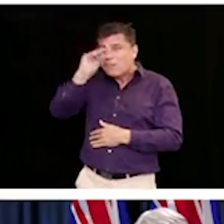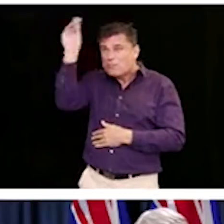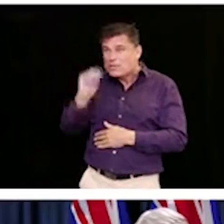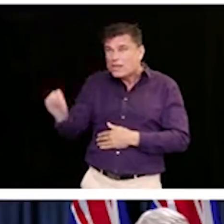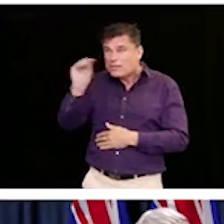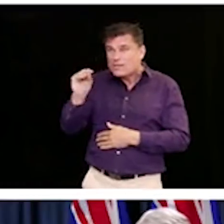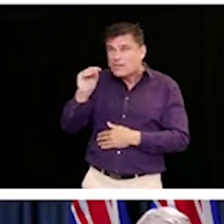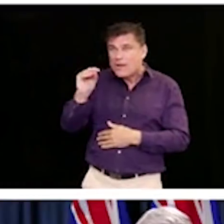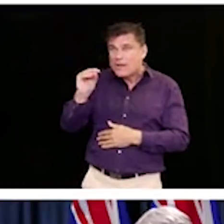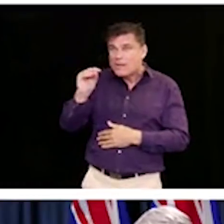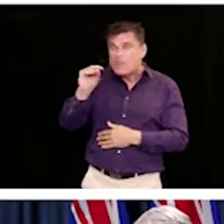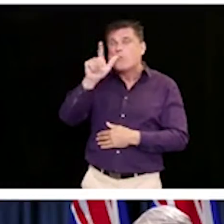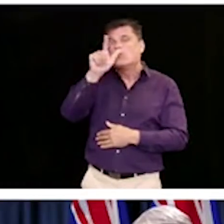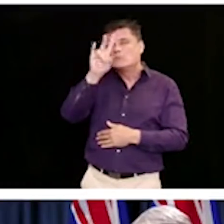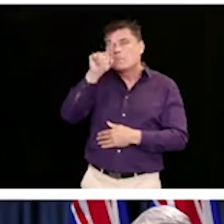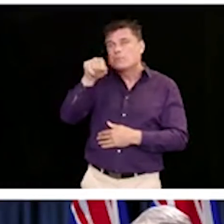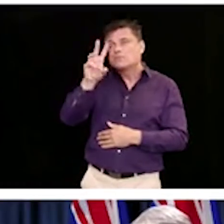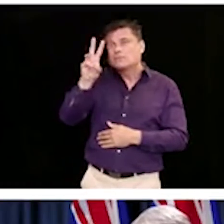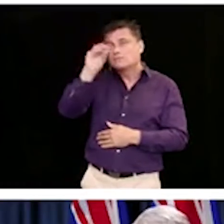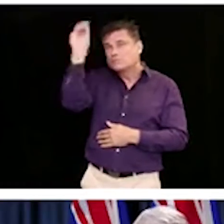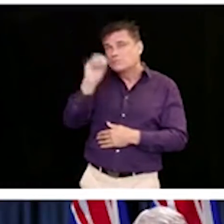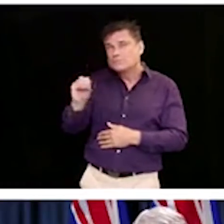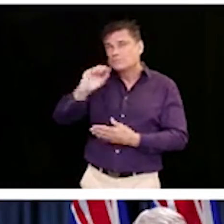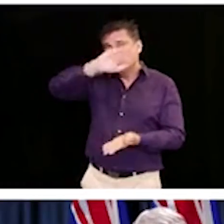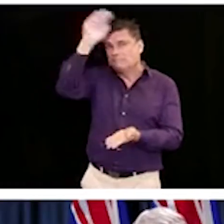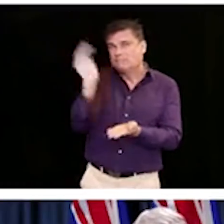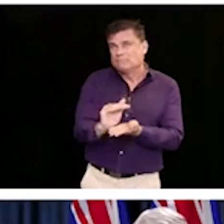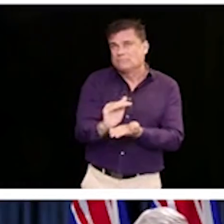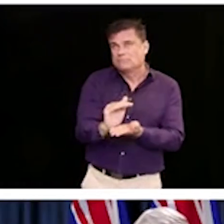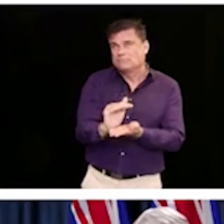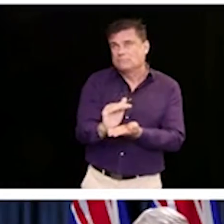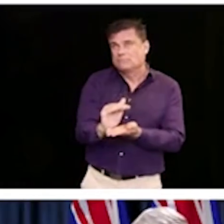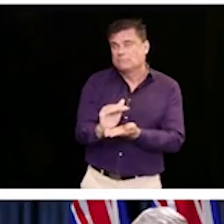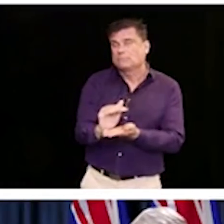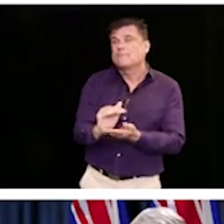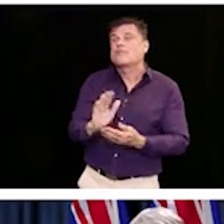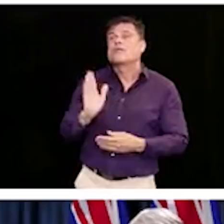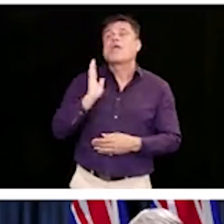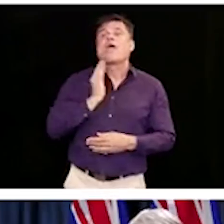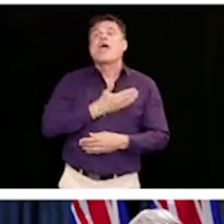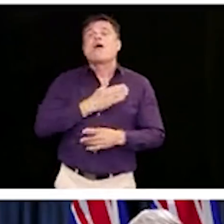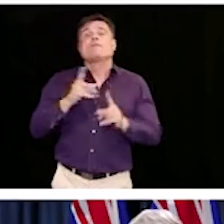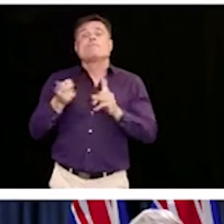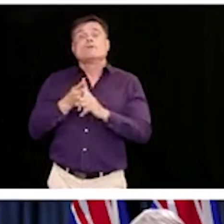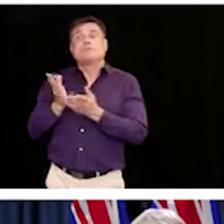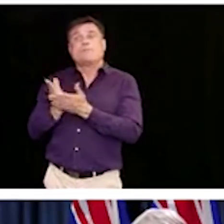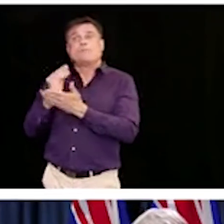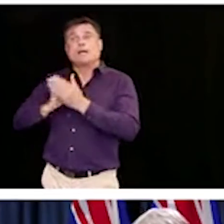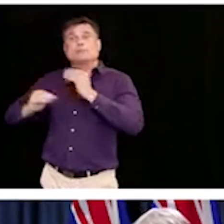27.6% in 2020 compared to a 4.6% increase assumed in the budget.